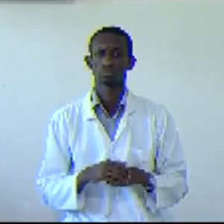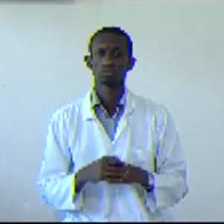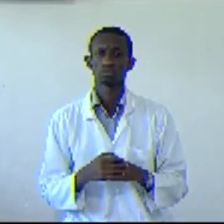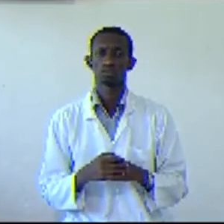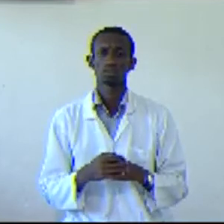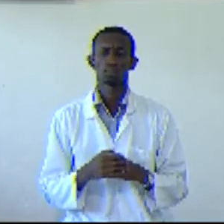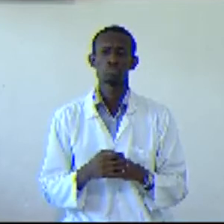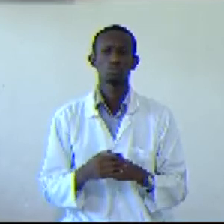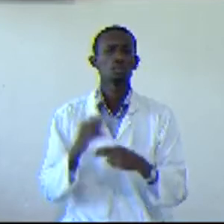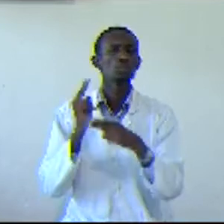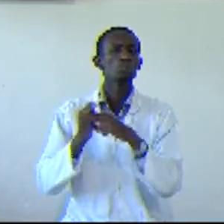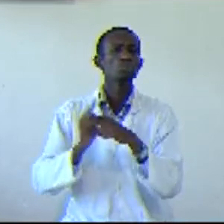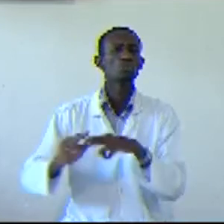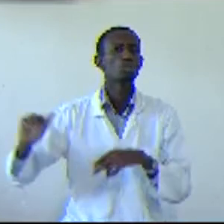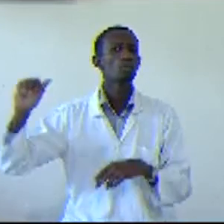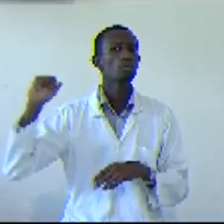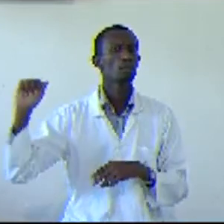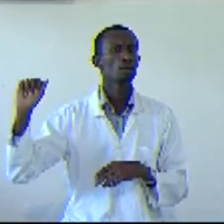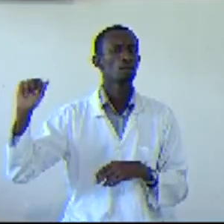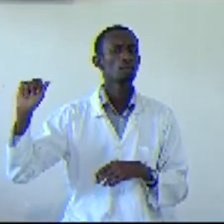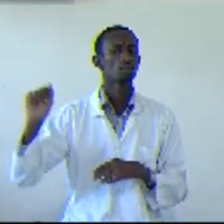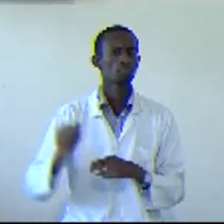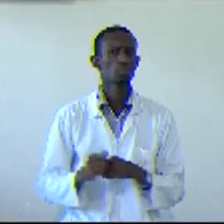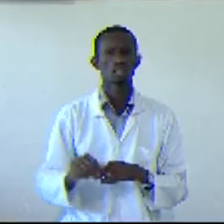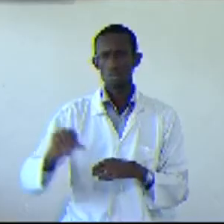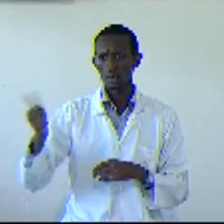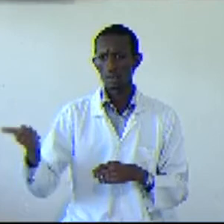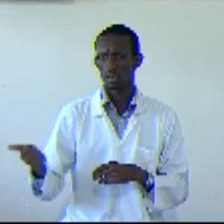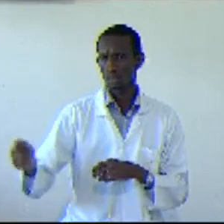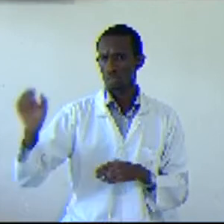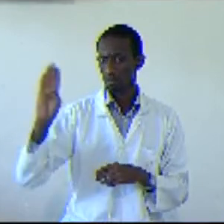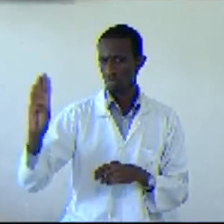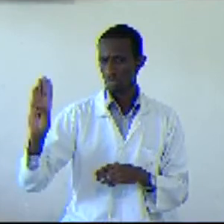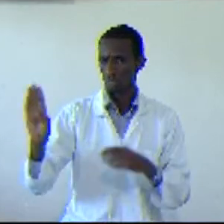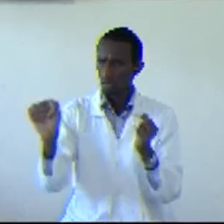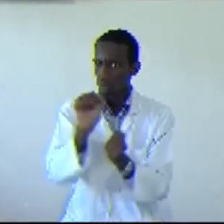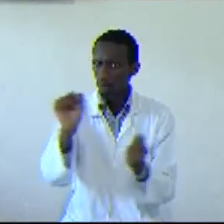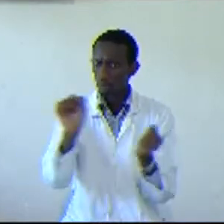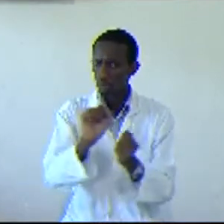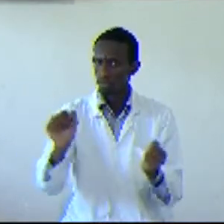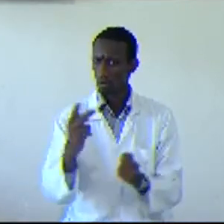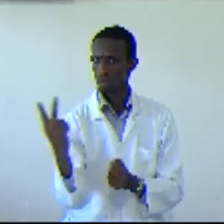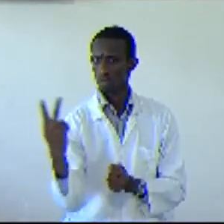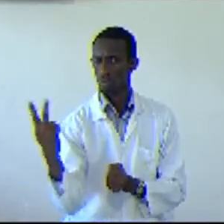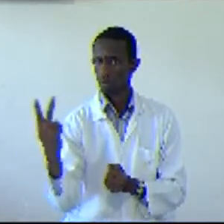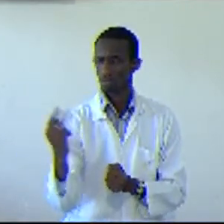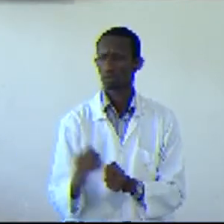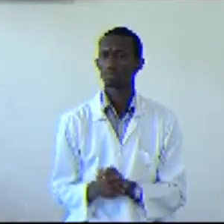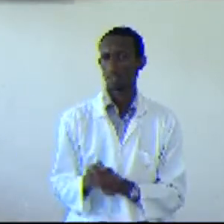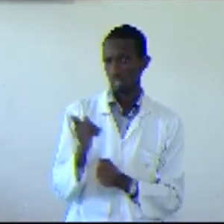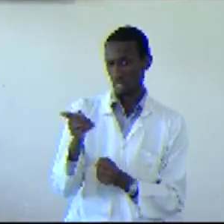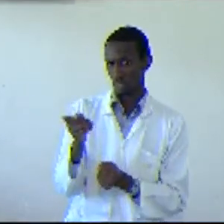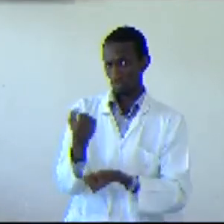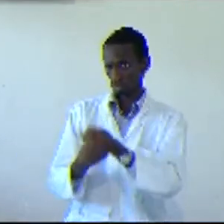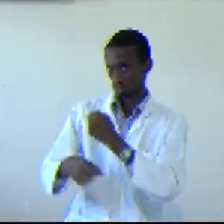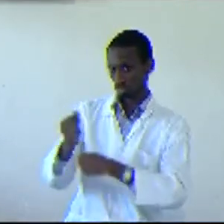named it A and B, the 2 cars. This is activity number 2.